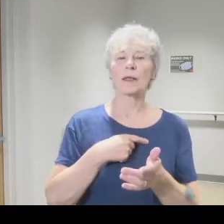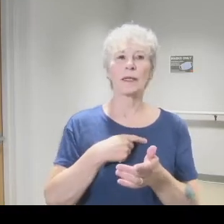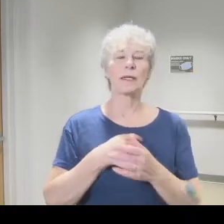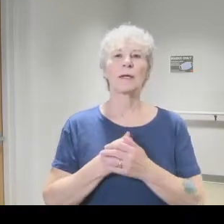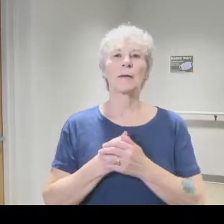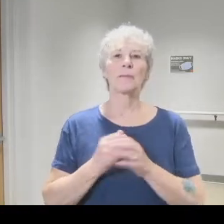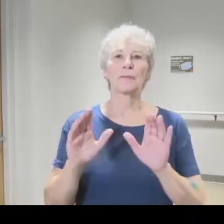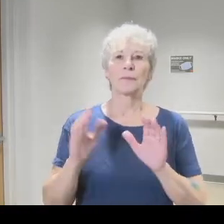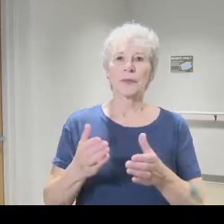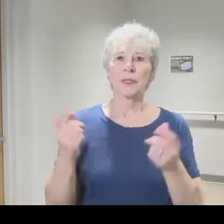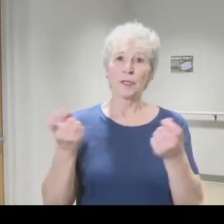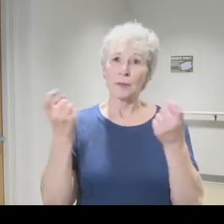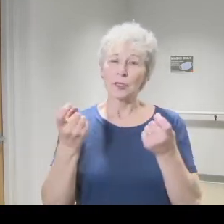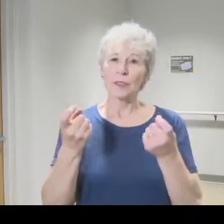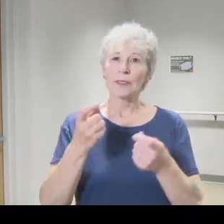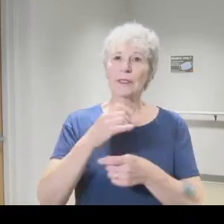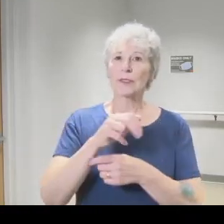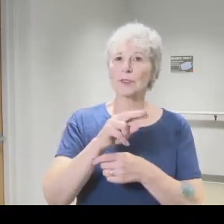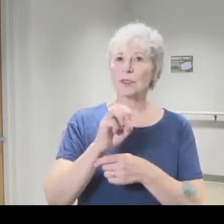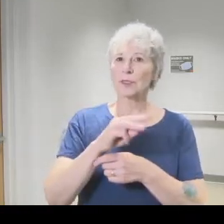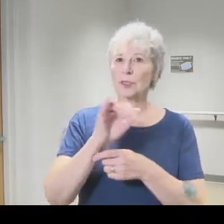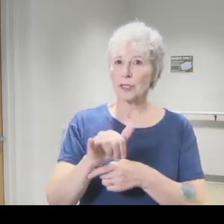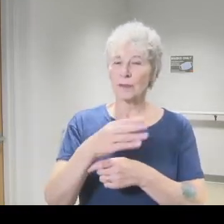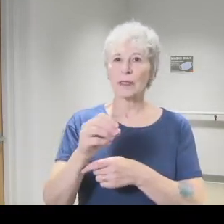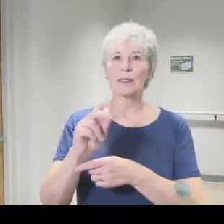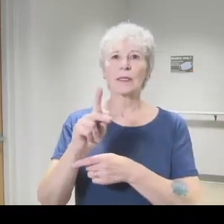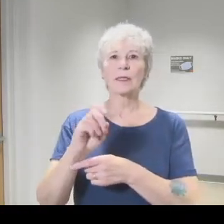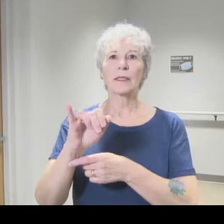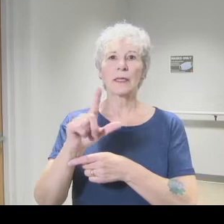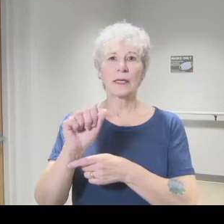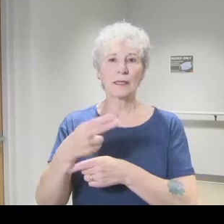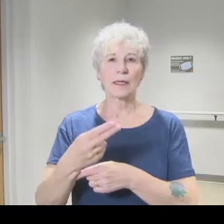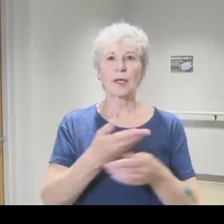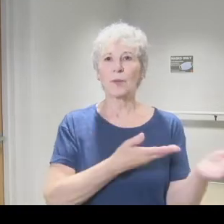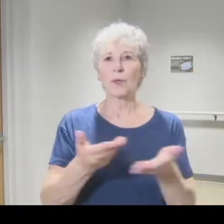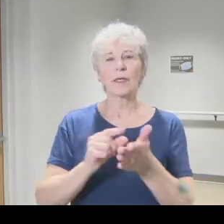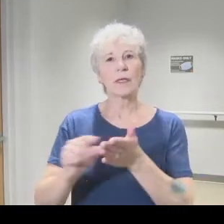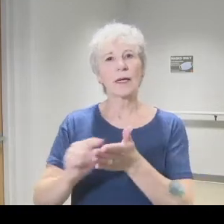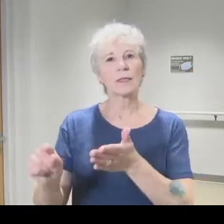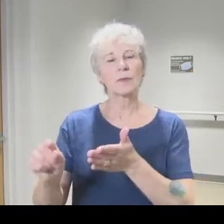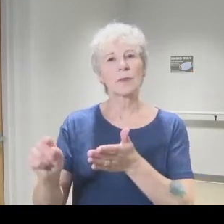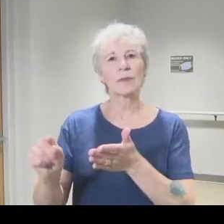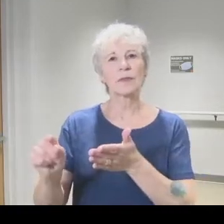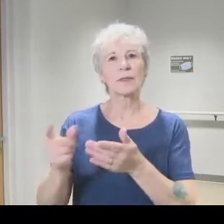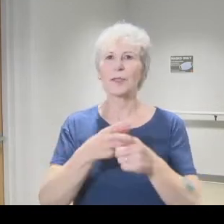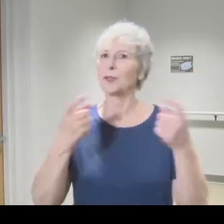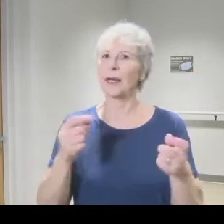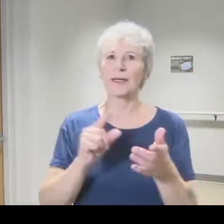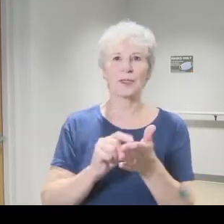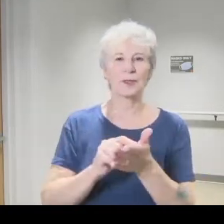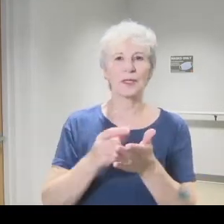and Kayla to take the gospel of our Lord Jesus Christ, this great news that we all have, to